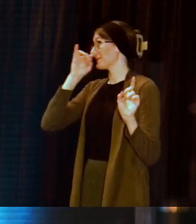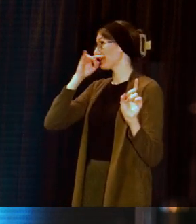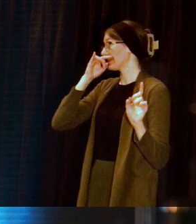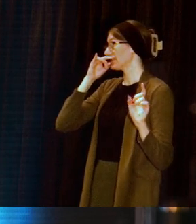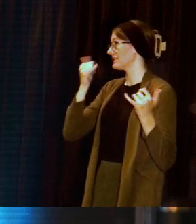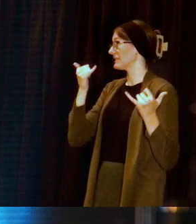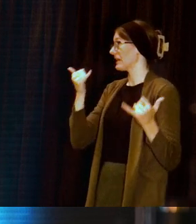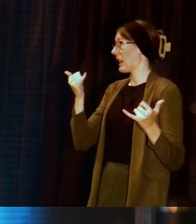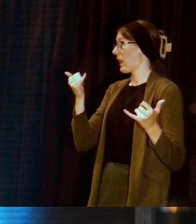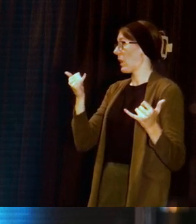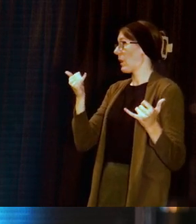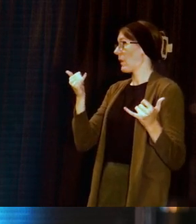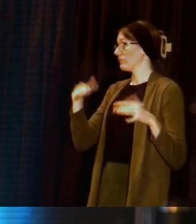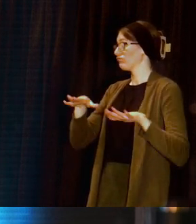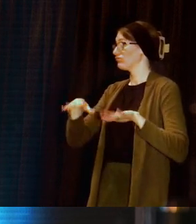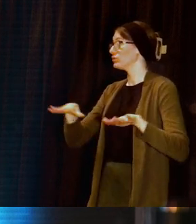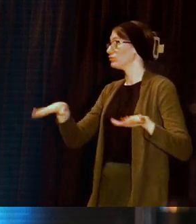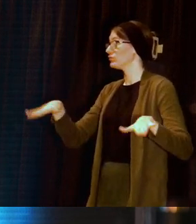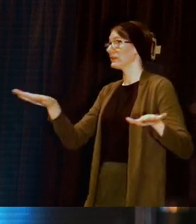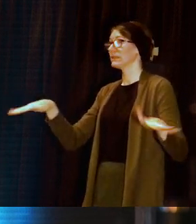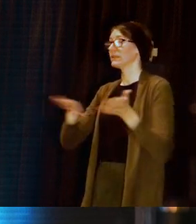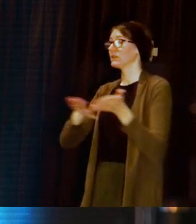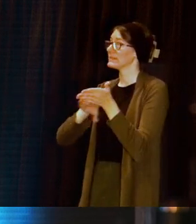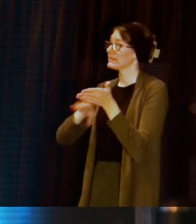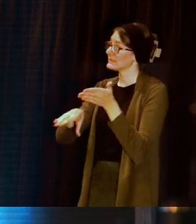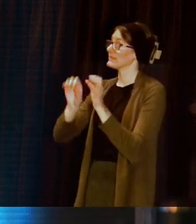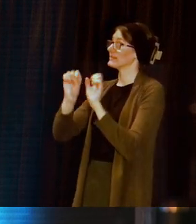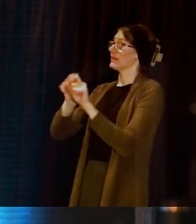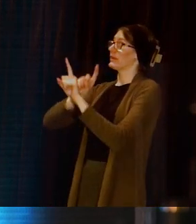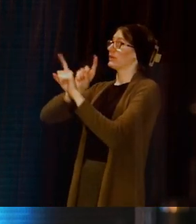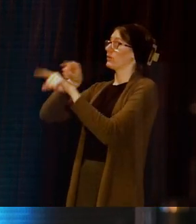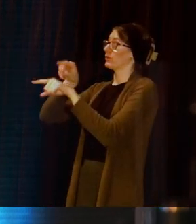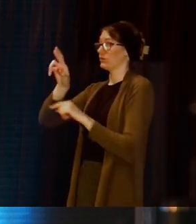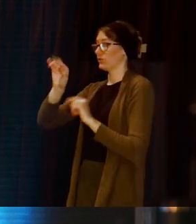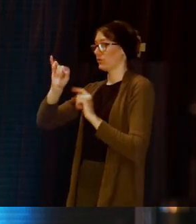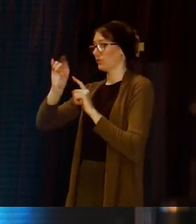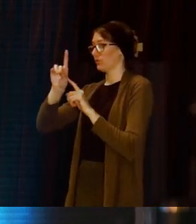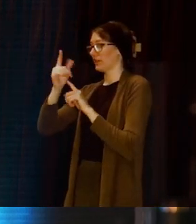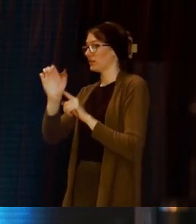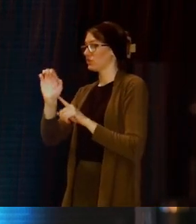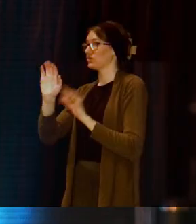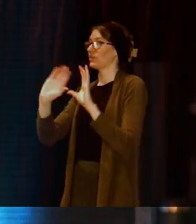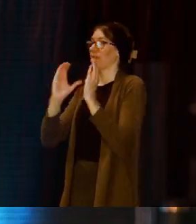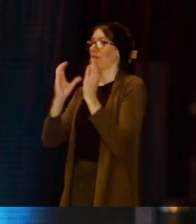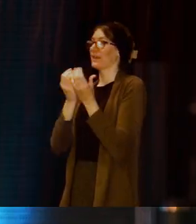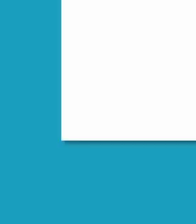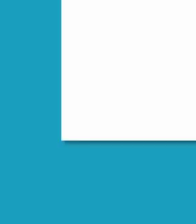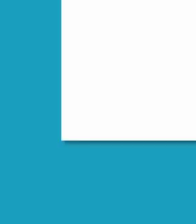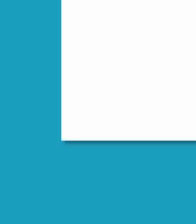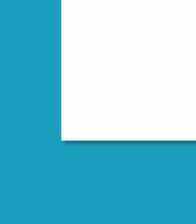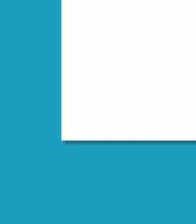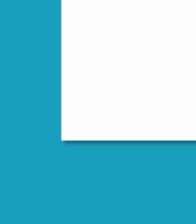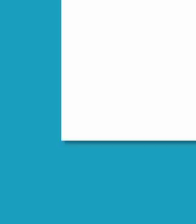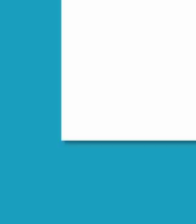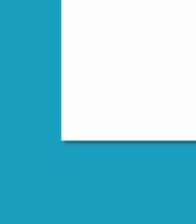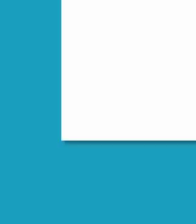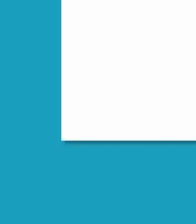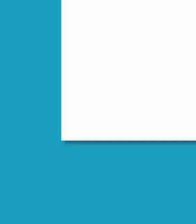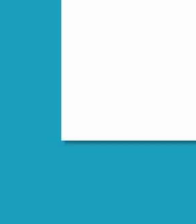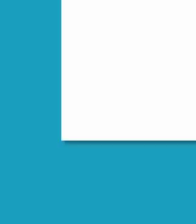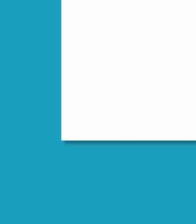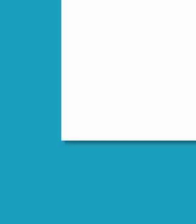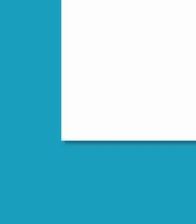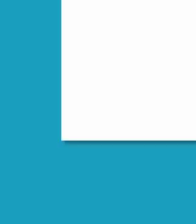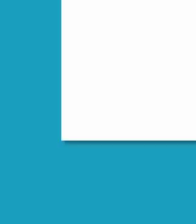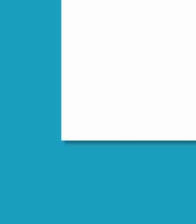kids, with that, kids, you guys are dismissed to go to Ridge class with Miss Regina. She has some amazing